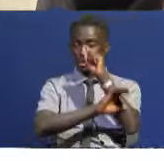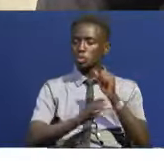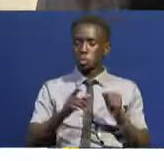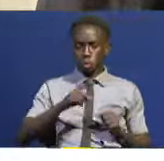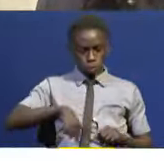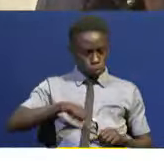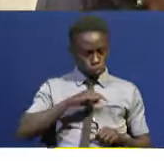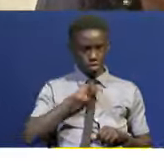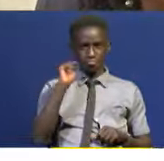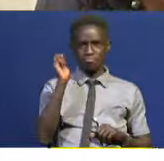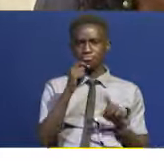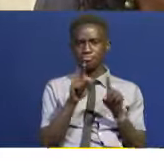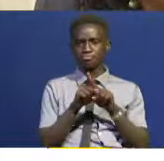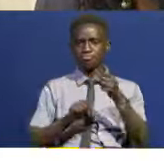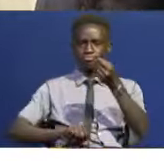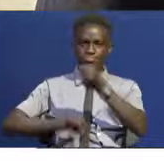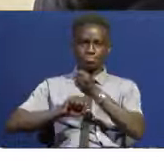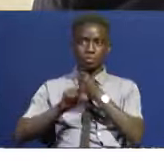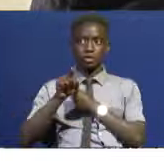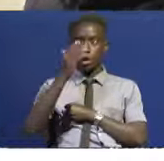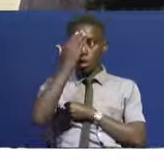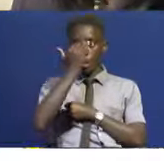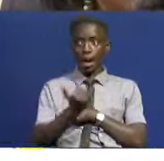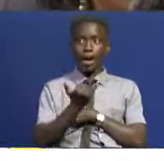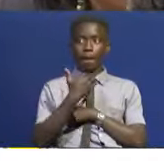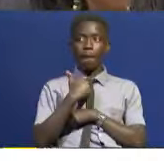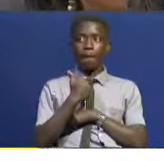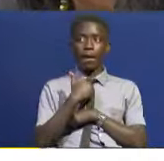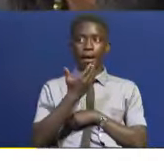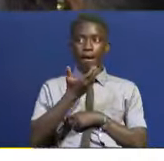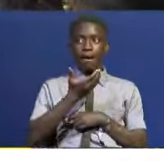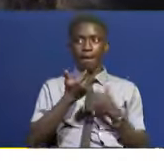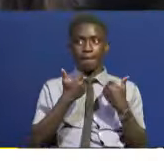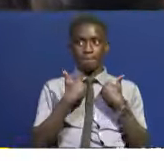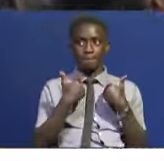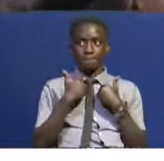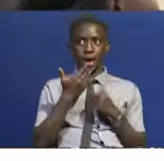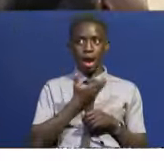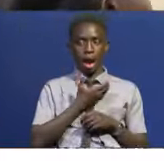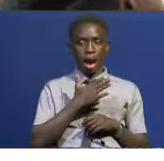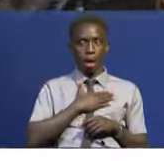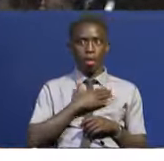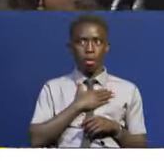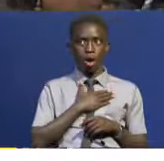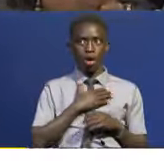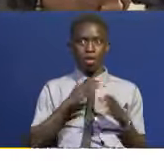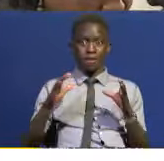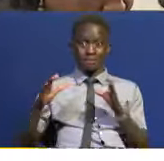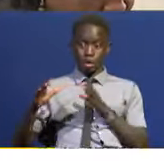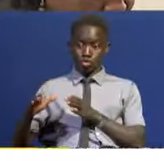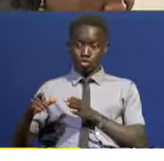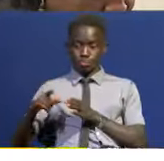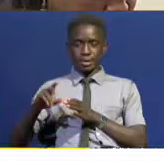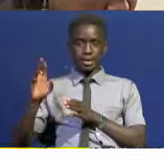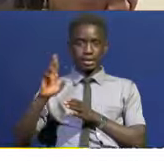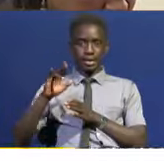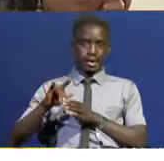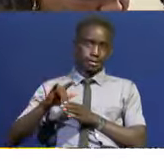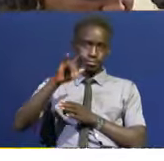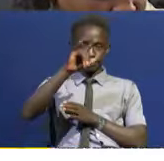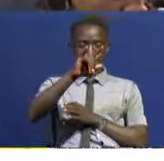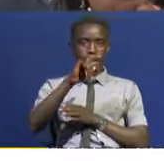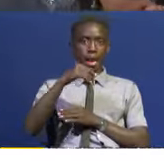program because we will want to have our first airlift batch, which should be leaving in the next 2-3 months once we